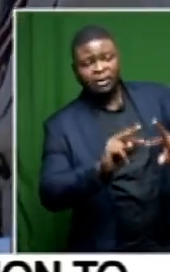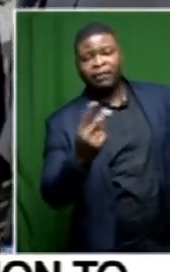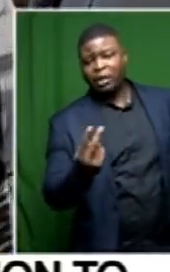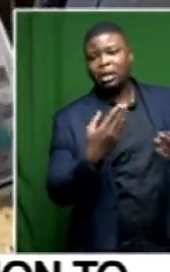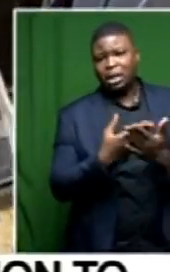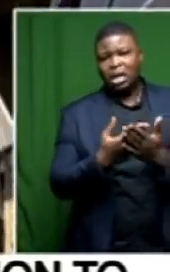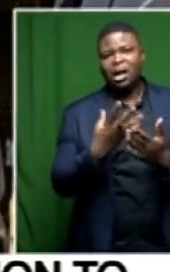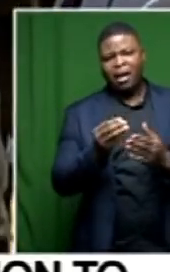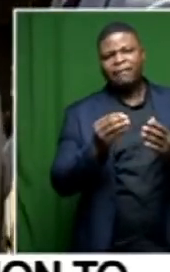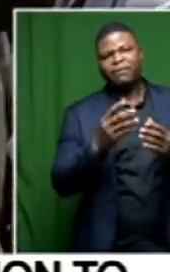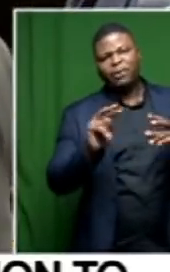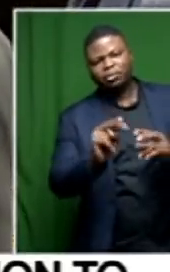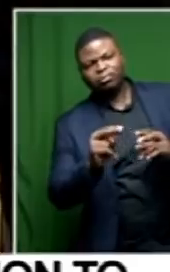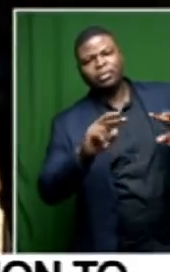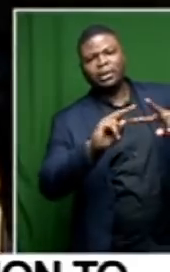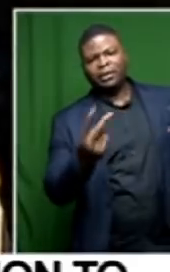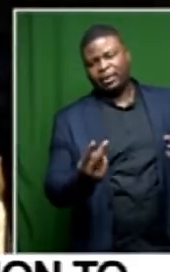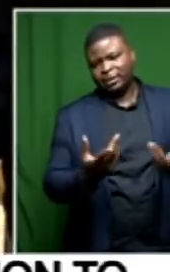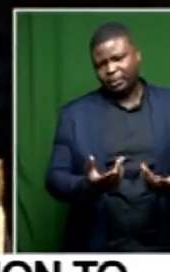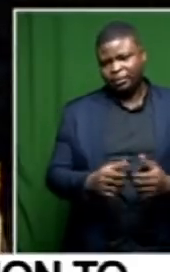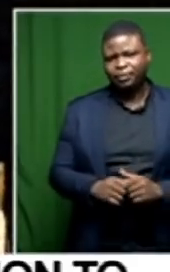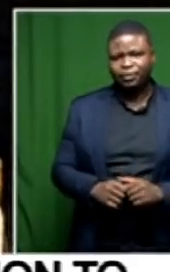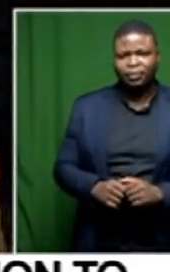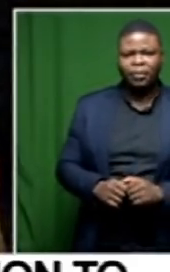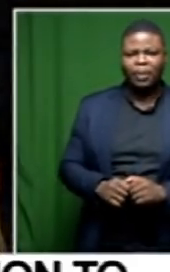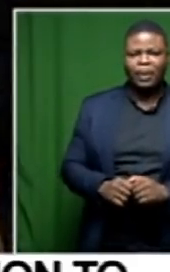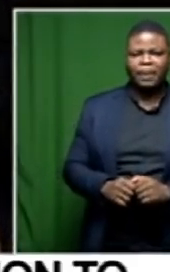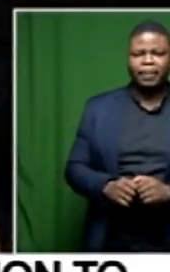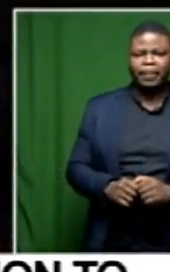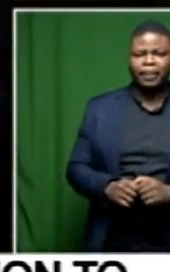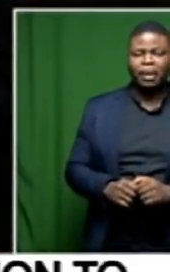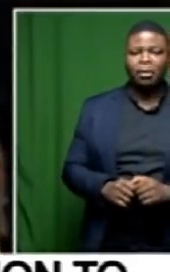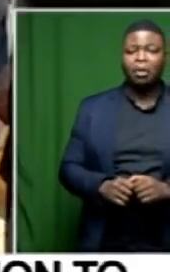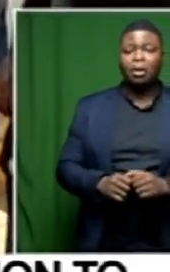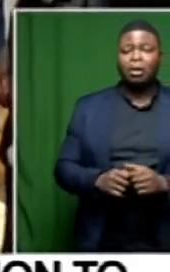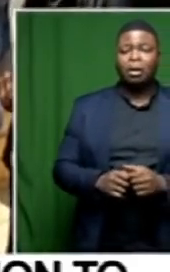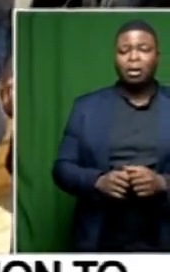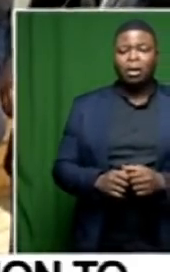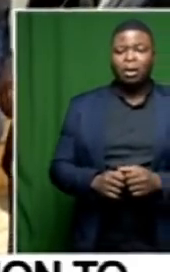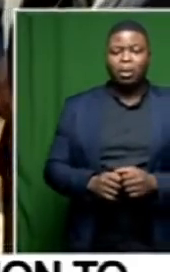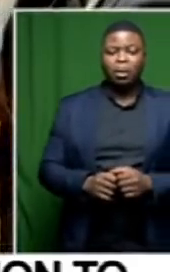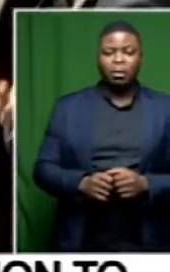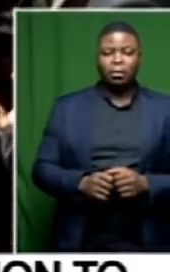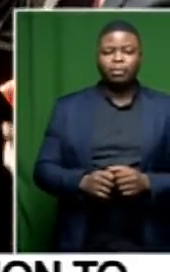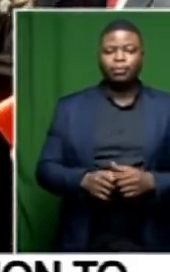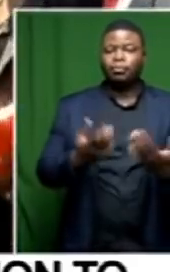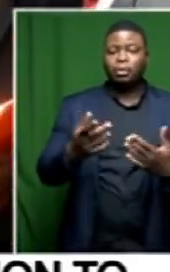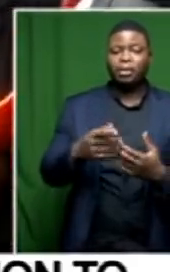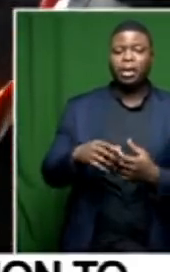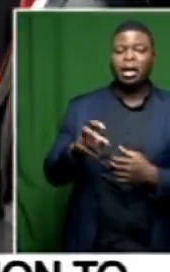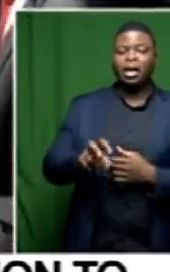So if we look at the developments yesterday with regard to the SIU and